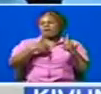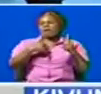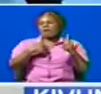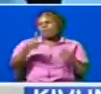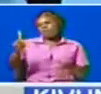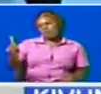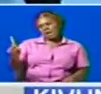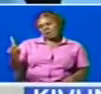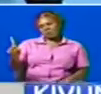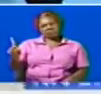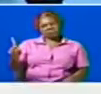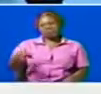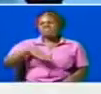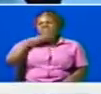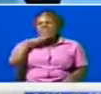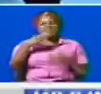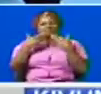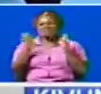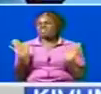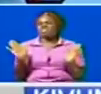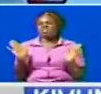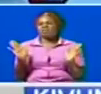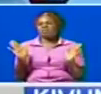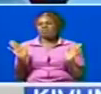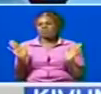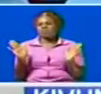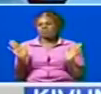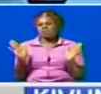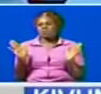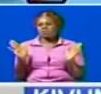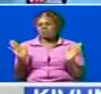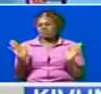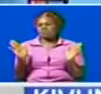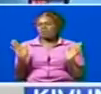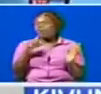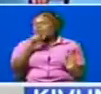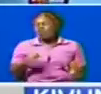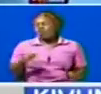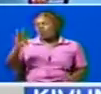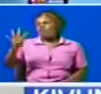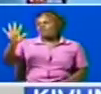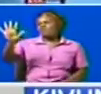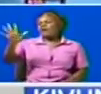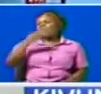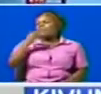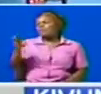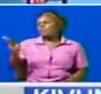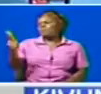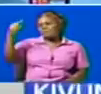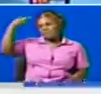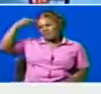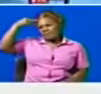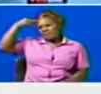unfortunately, one person has died from that St. Joseph's Ombo Mission mm-hmm. Hospital. He was a 45-year-old man who was shot in the